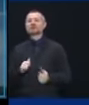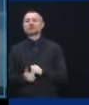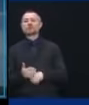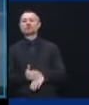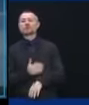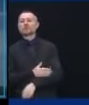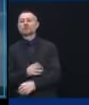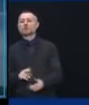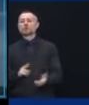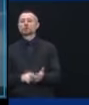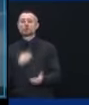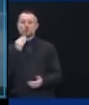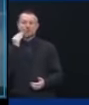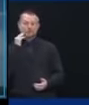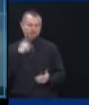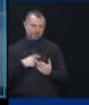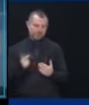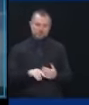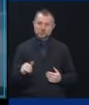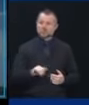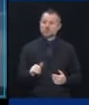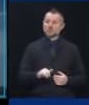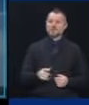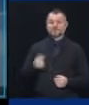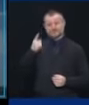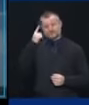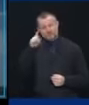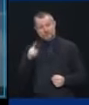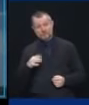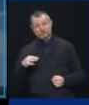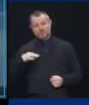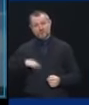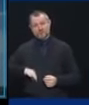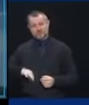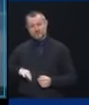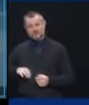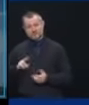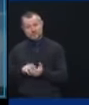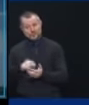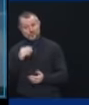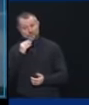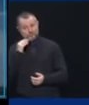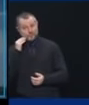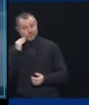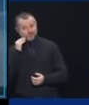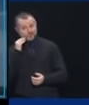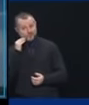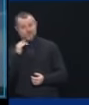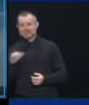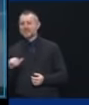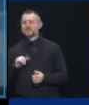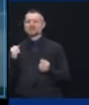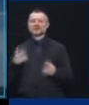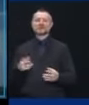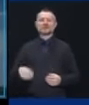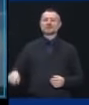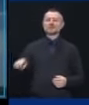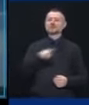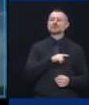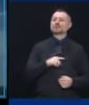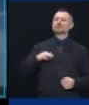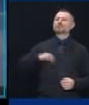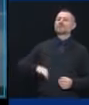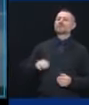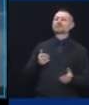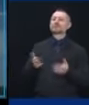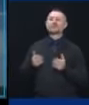programs. For-profit nursing homes, like many for-profit service providers, to me